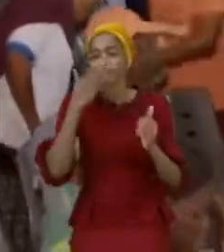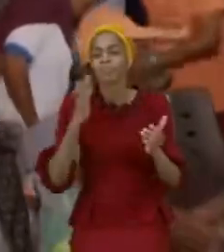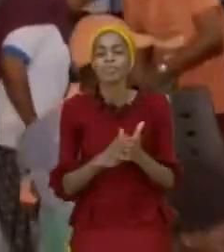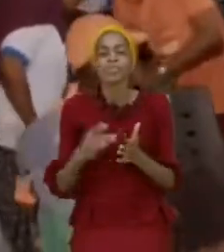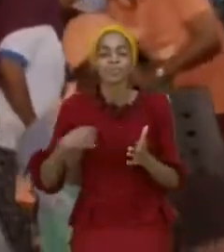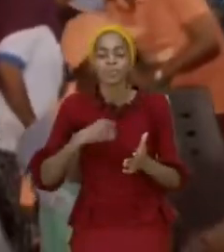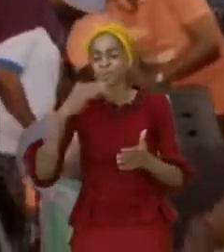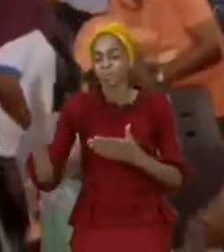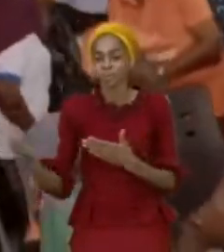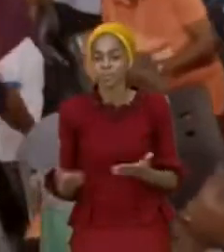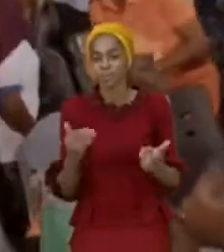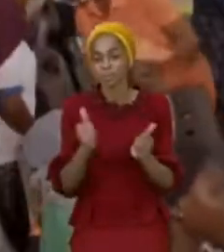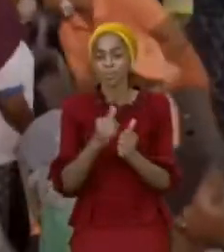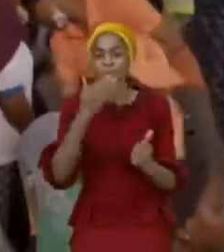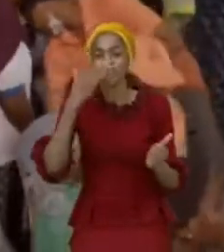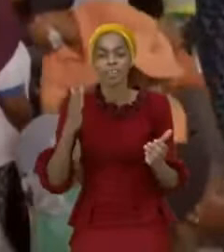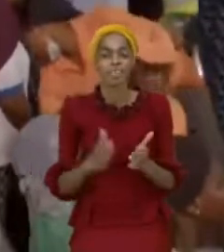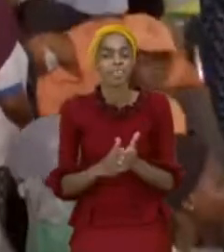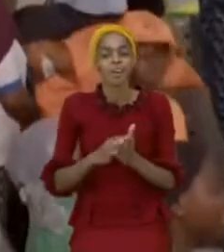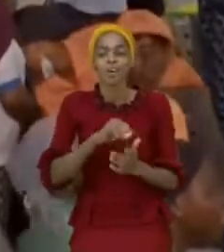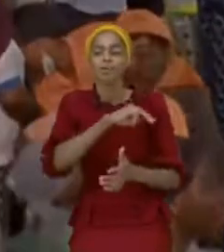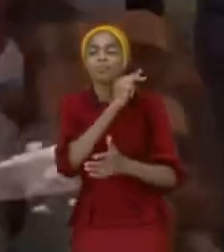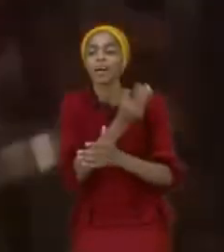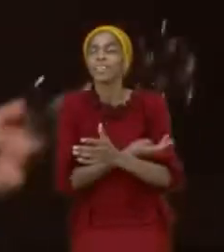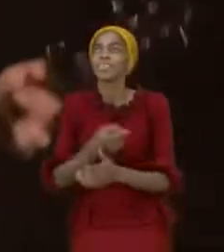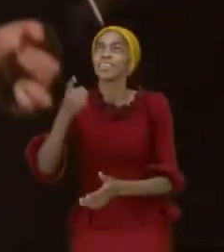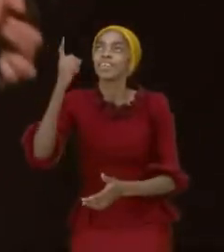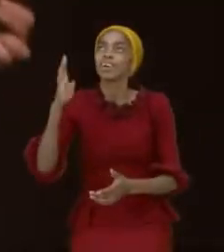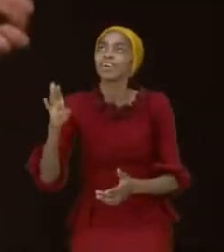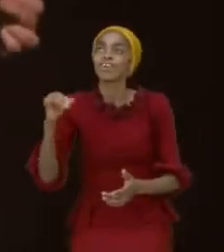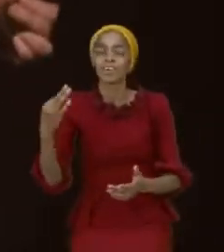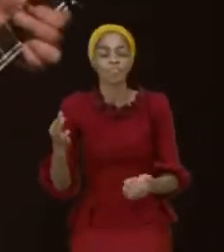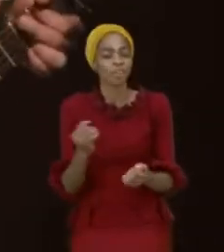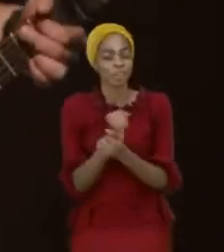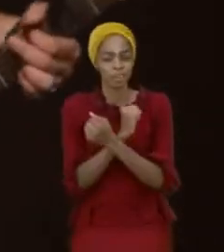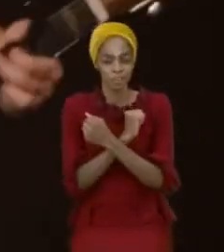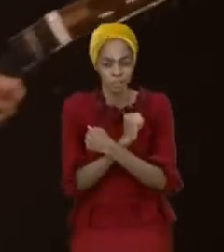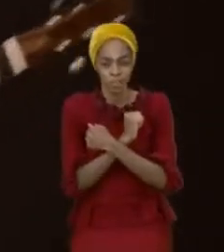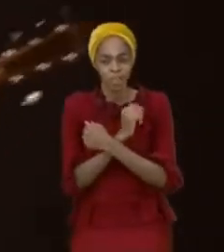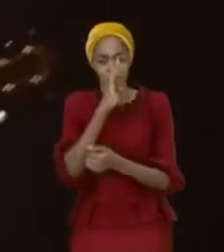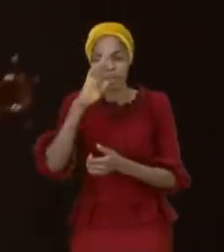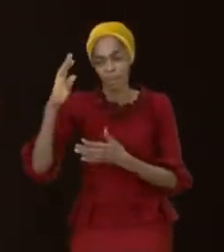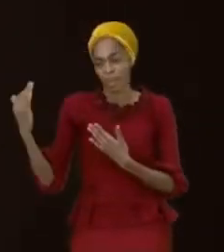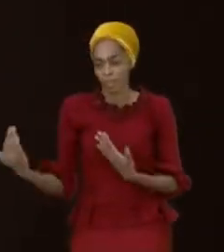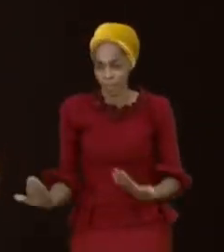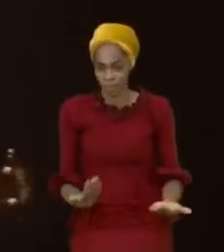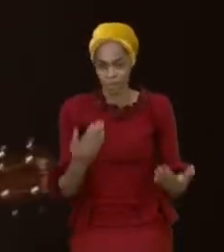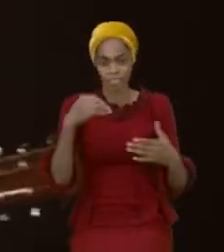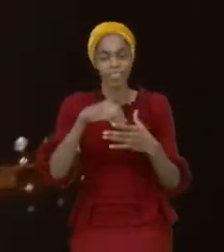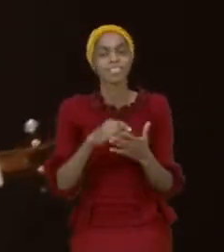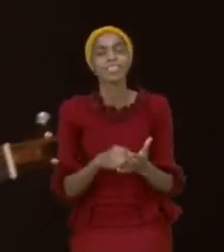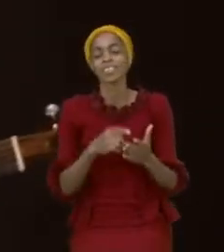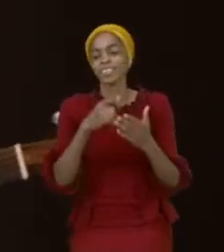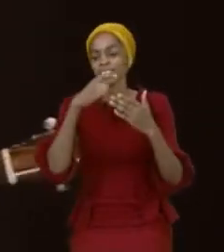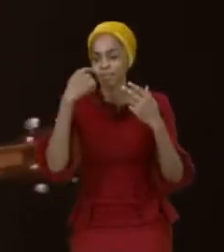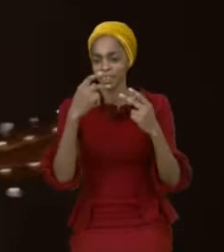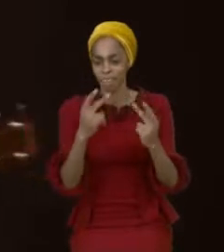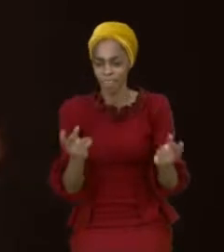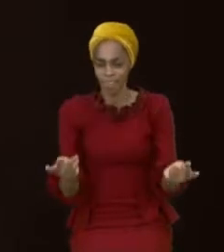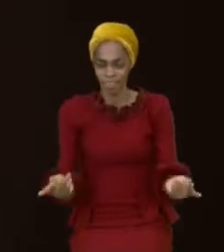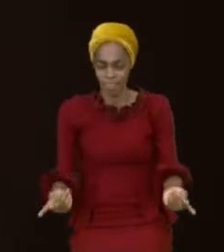We welcome you with praise. Almighty God of love, be welcomed in this